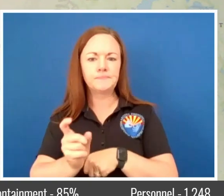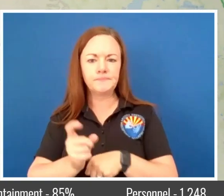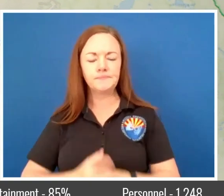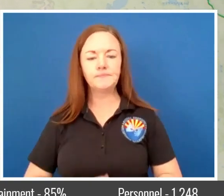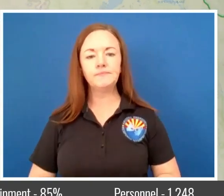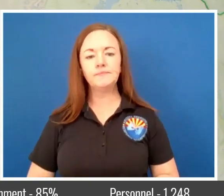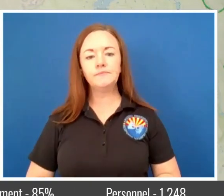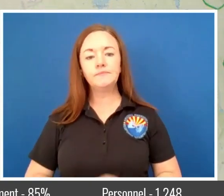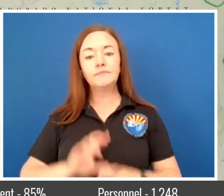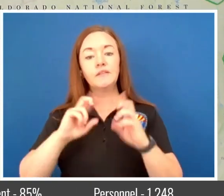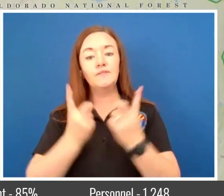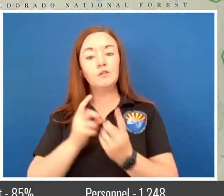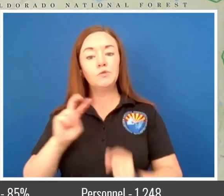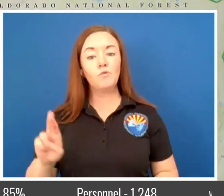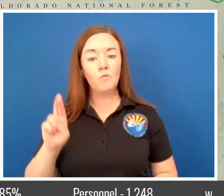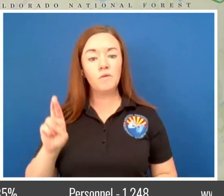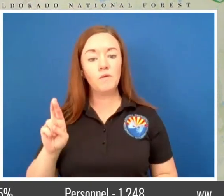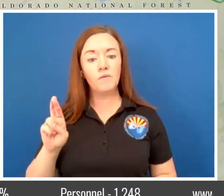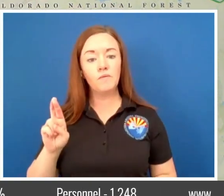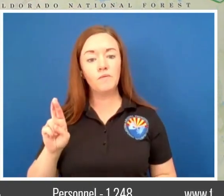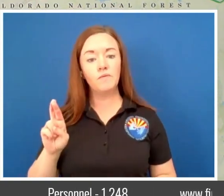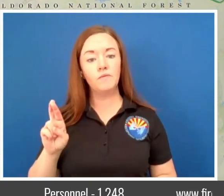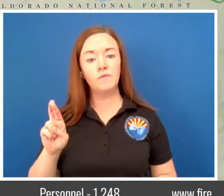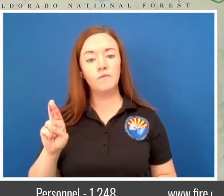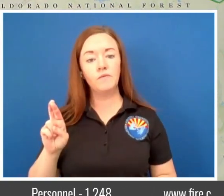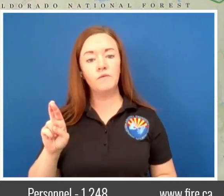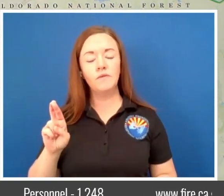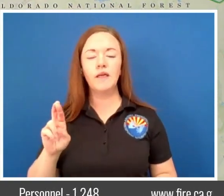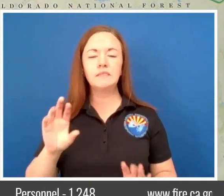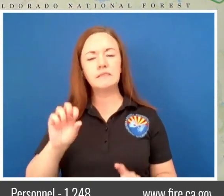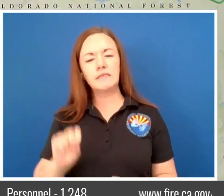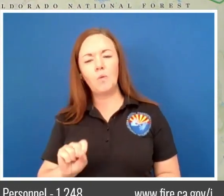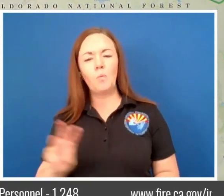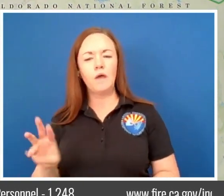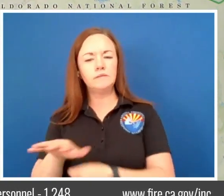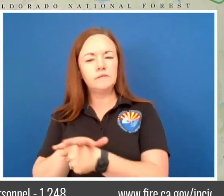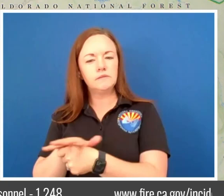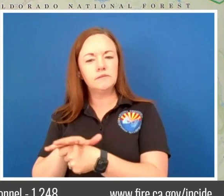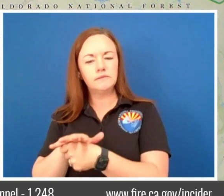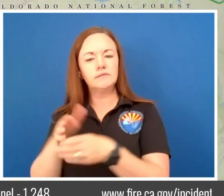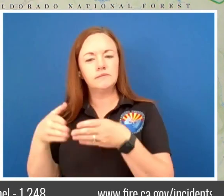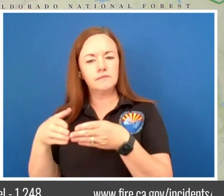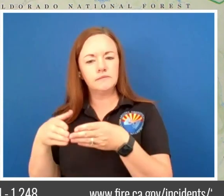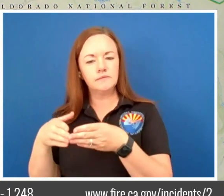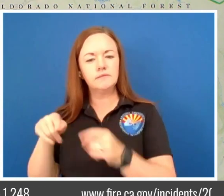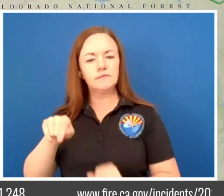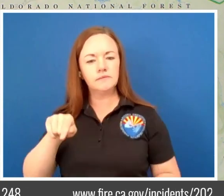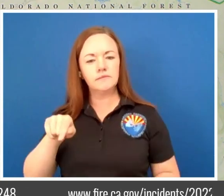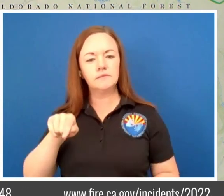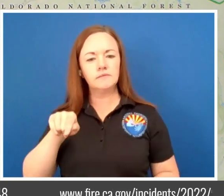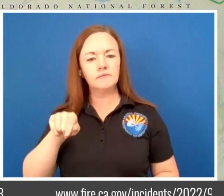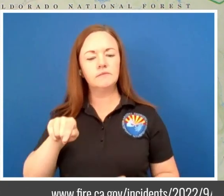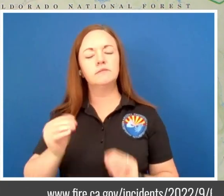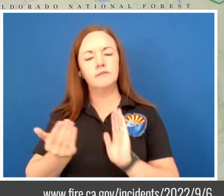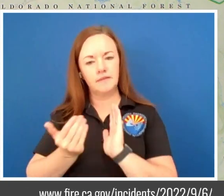Division Romeo, on the kind of the south part of the fire, we're working again